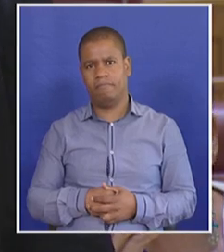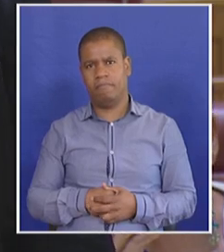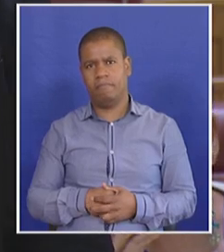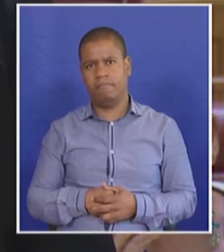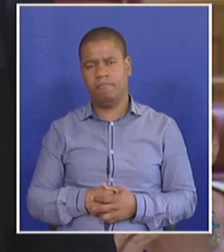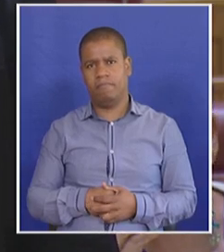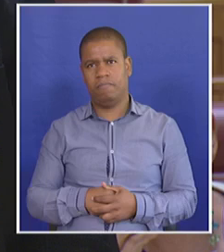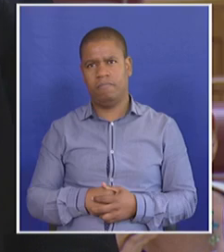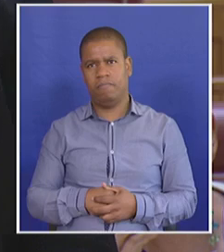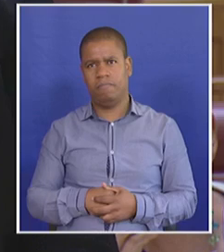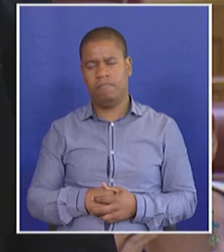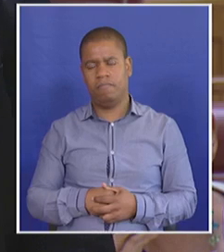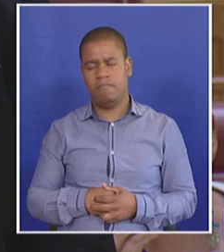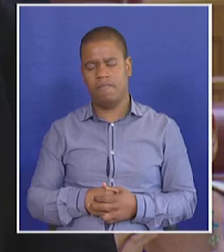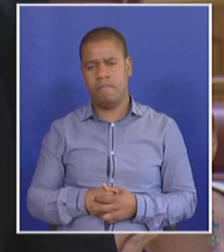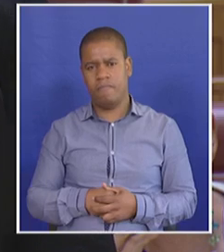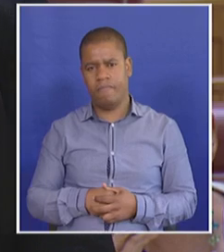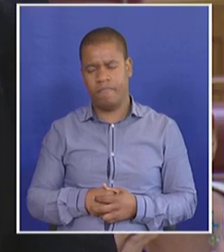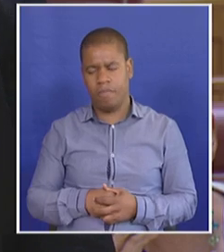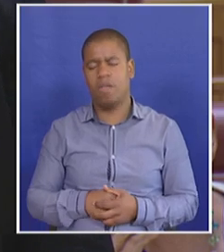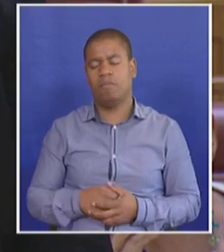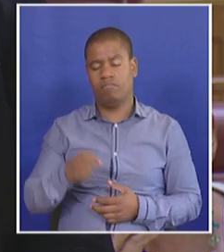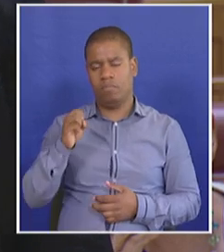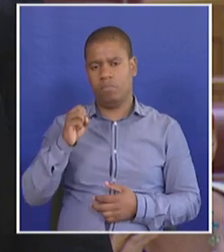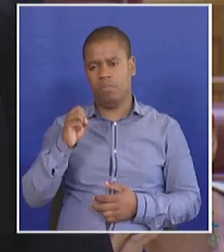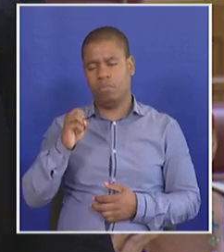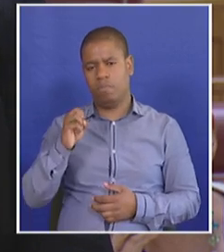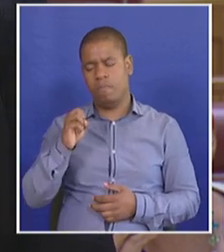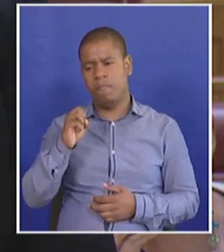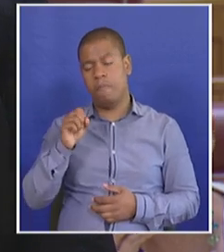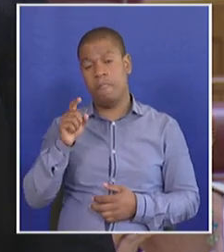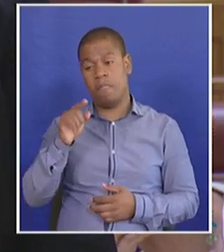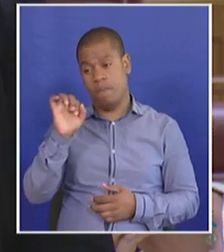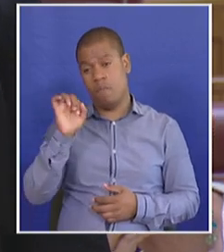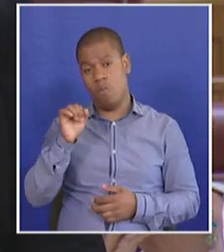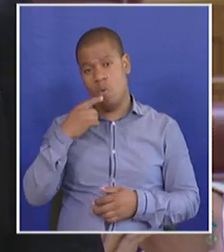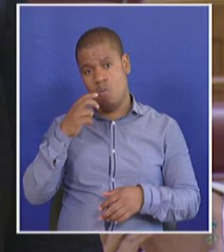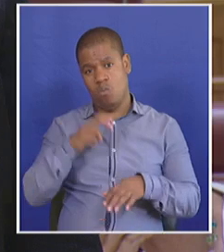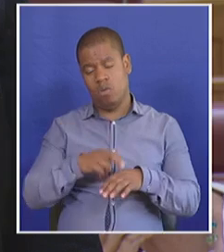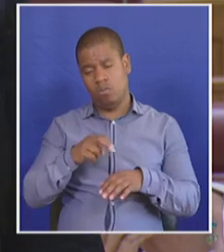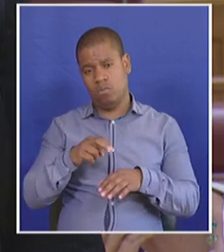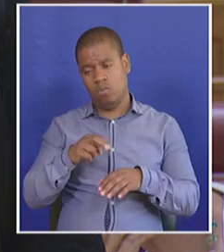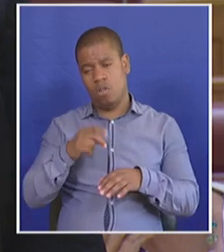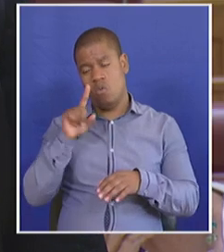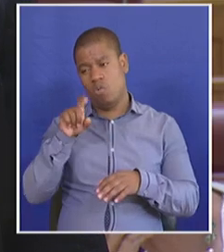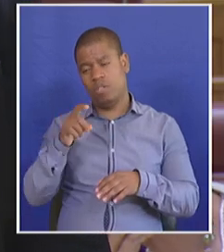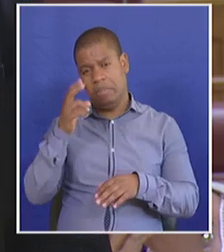basically, if I were to satisfy this question requires a comprehensive sort of research